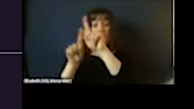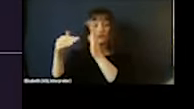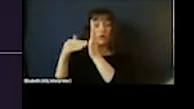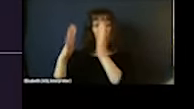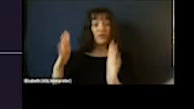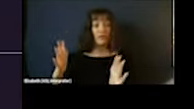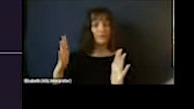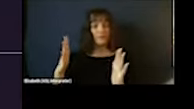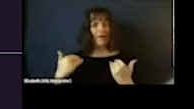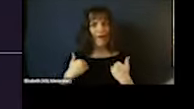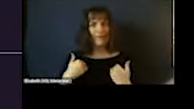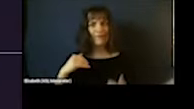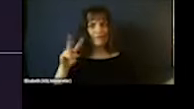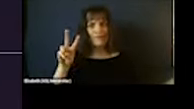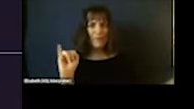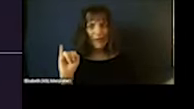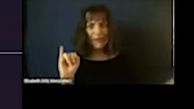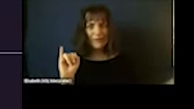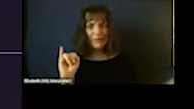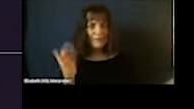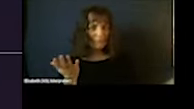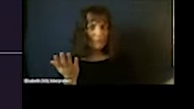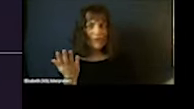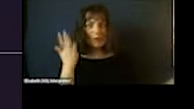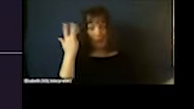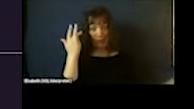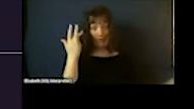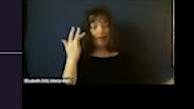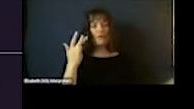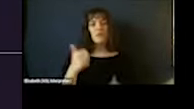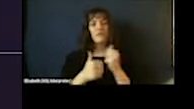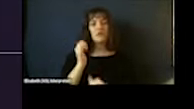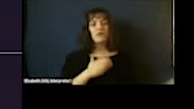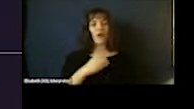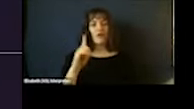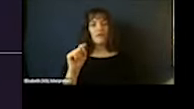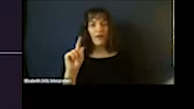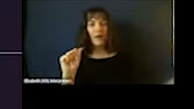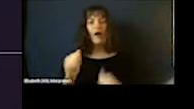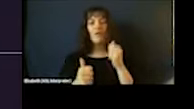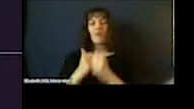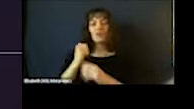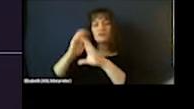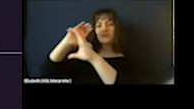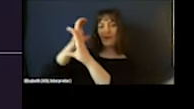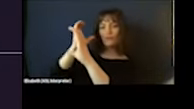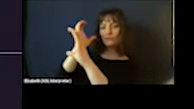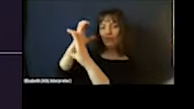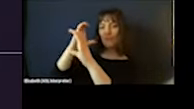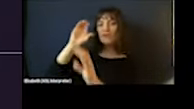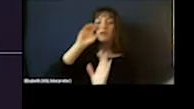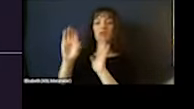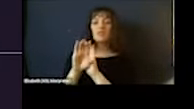impaired people. The reason I say that is because most of the data that we access today, most of those telescope images, are images that it would